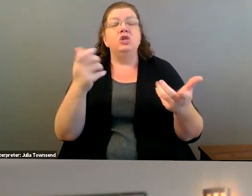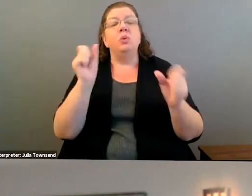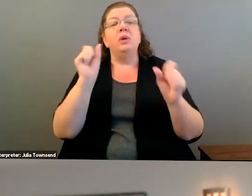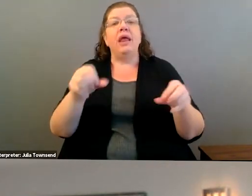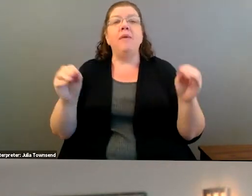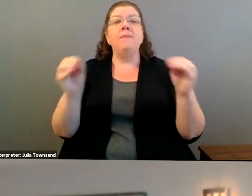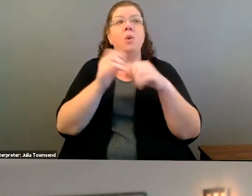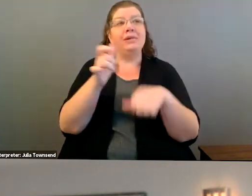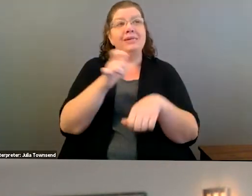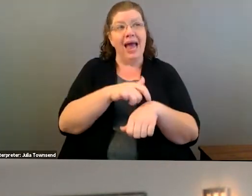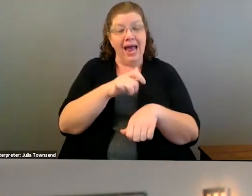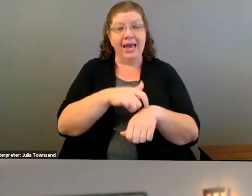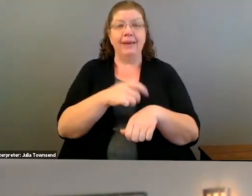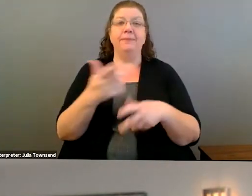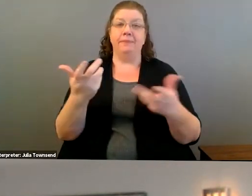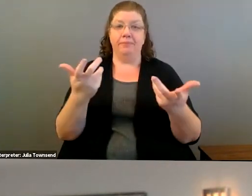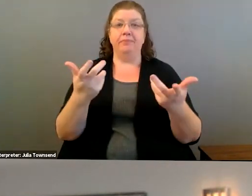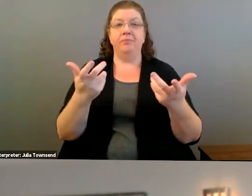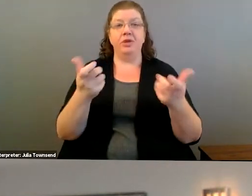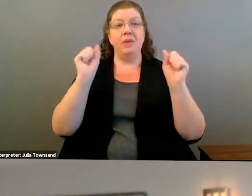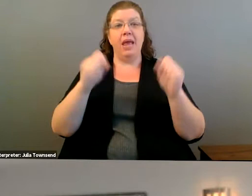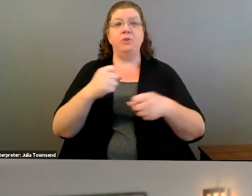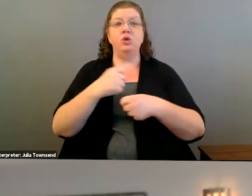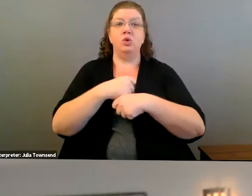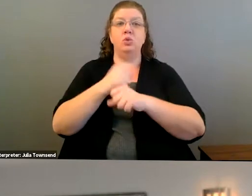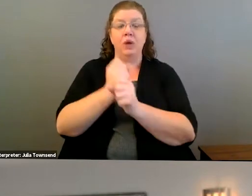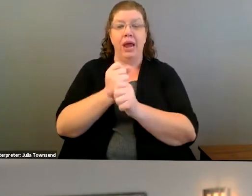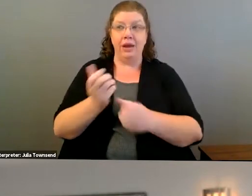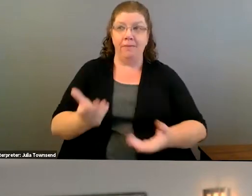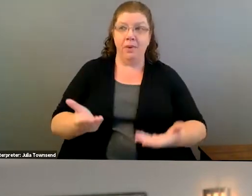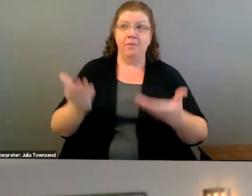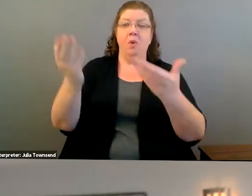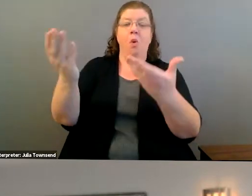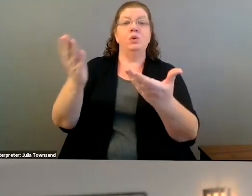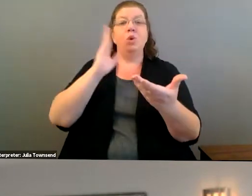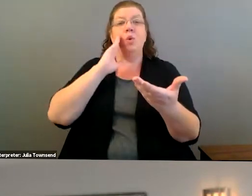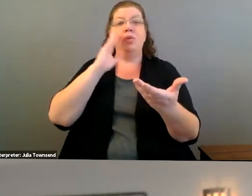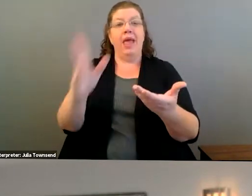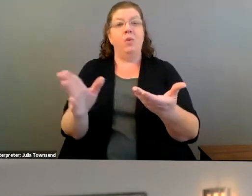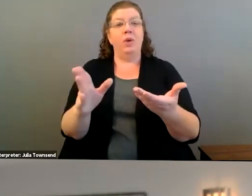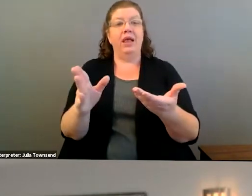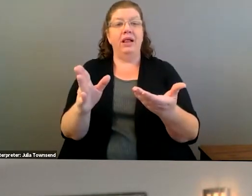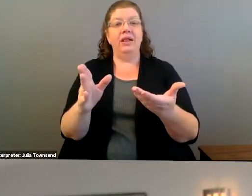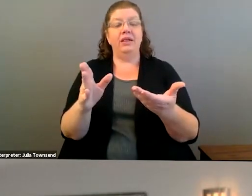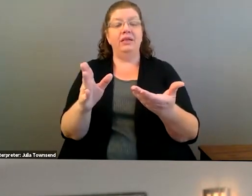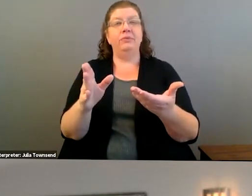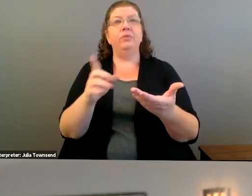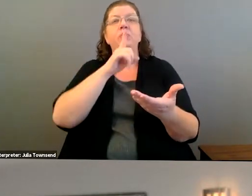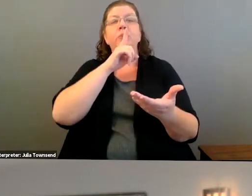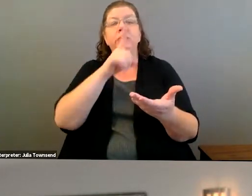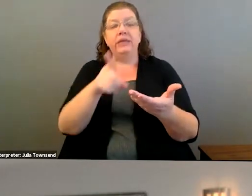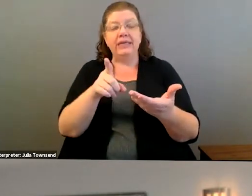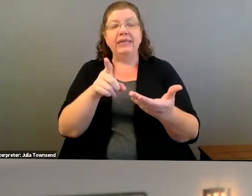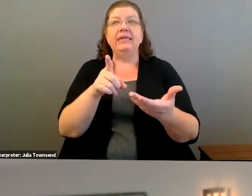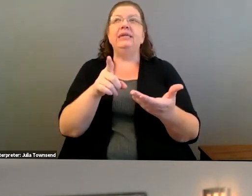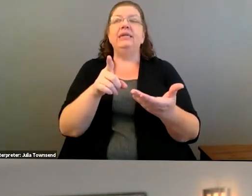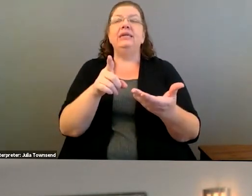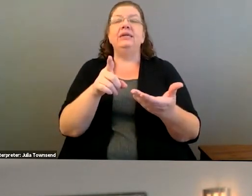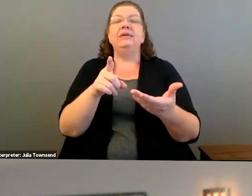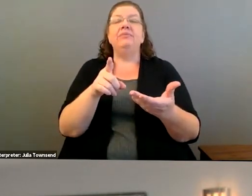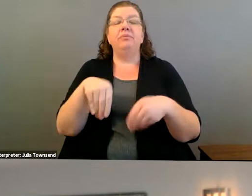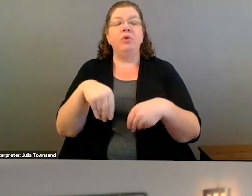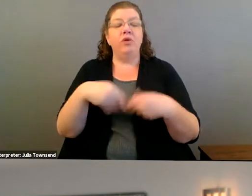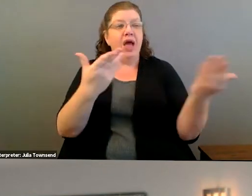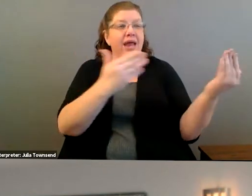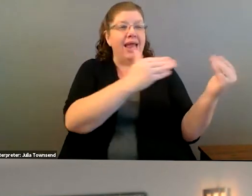more time to create a proposal that is going to really provide